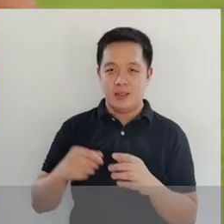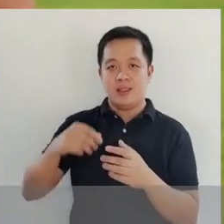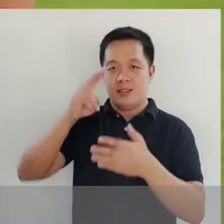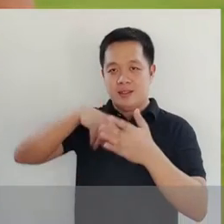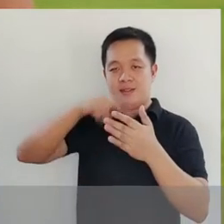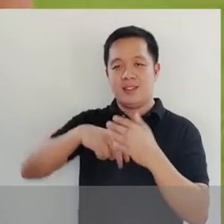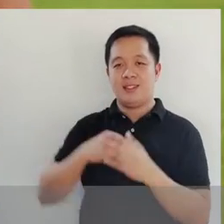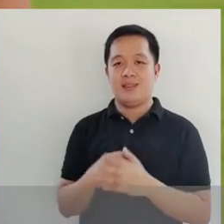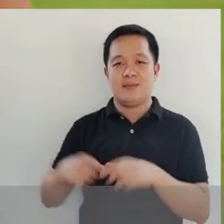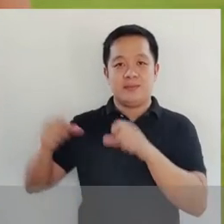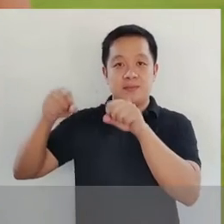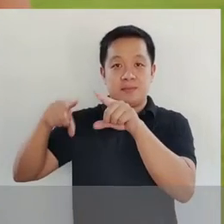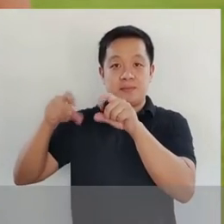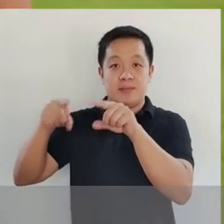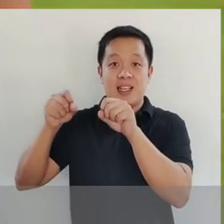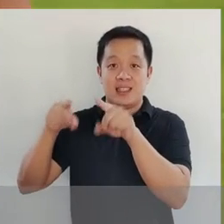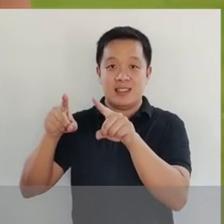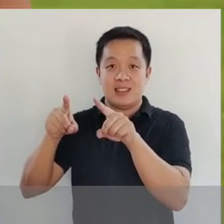Cells,